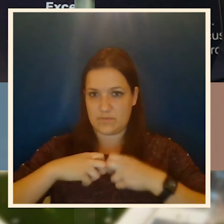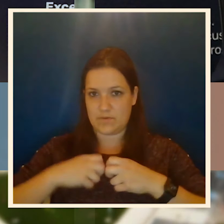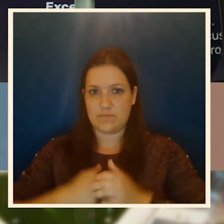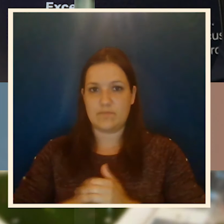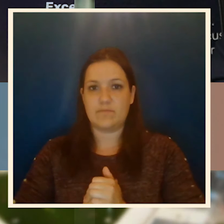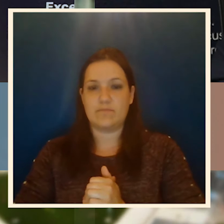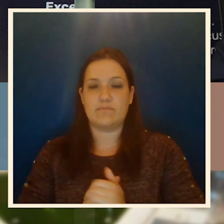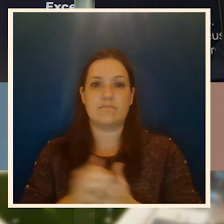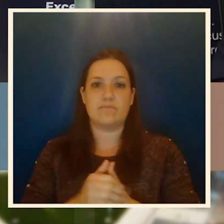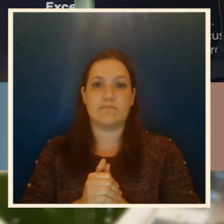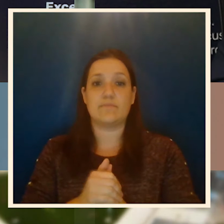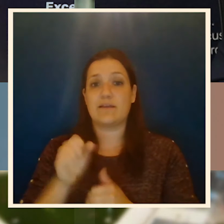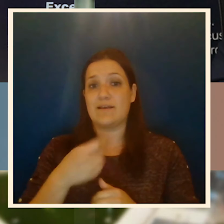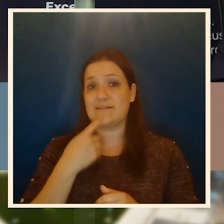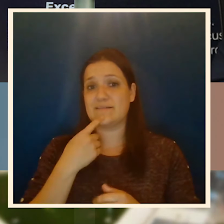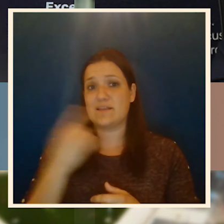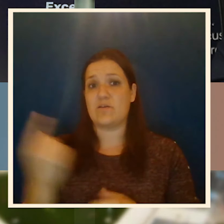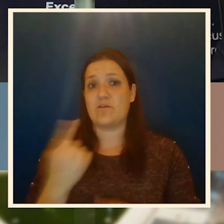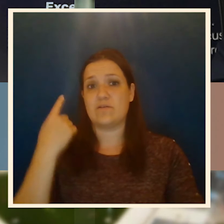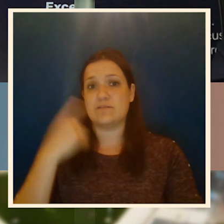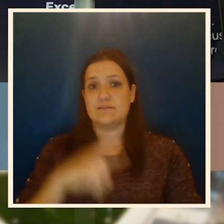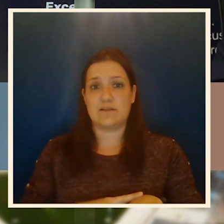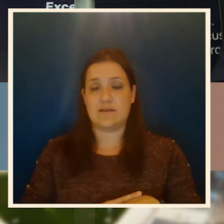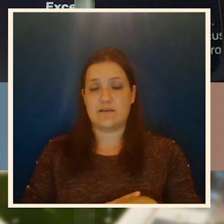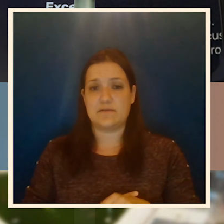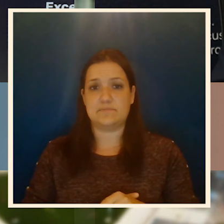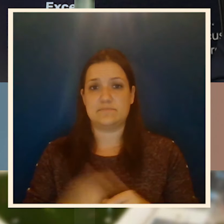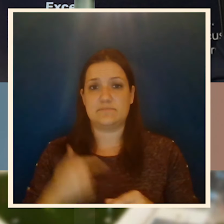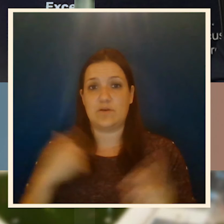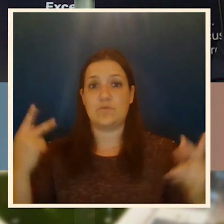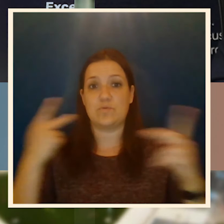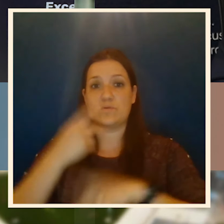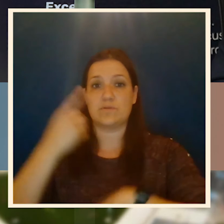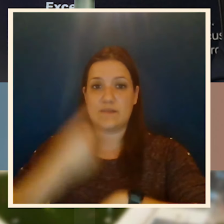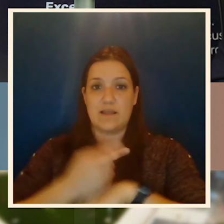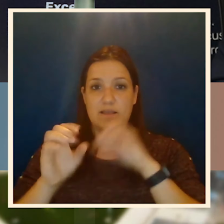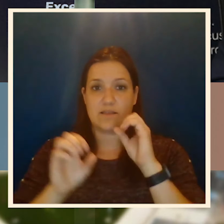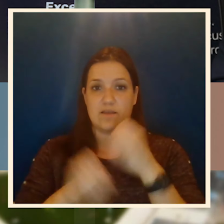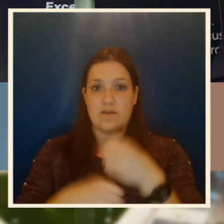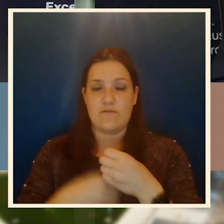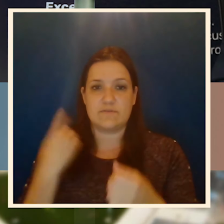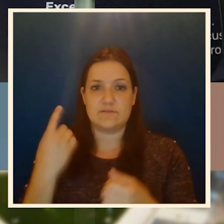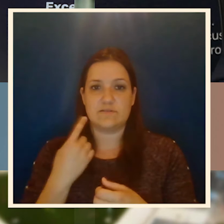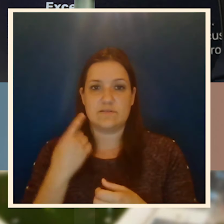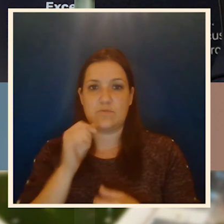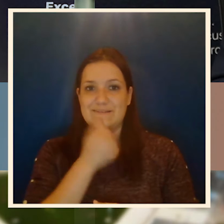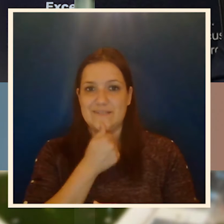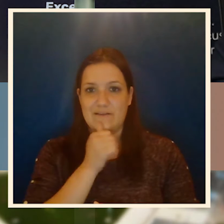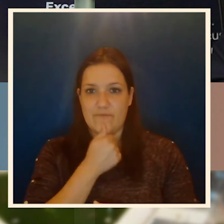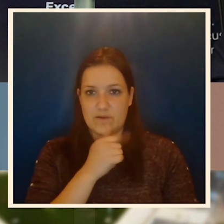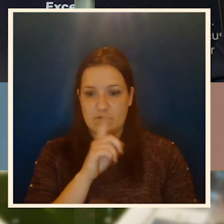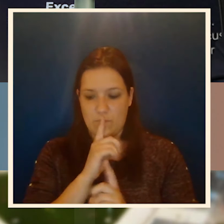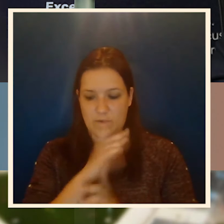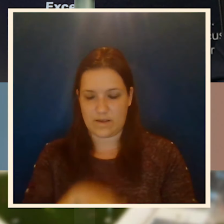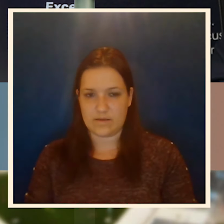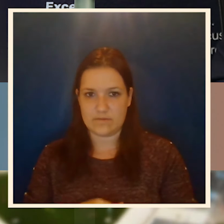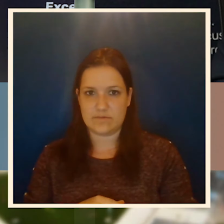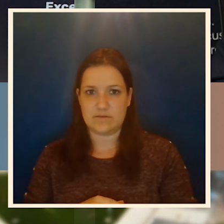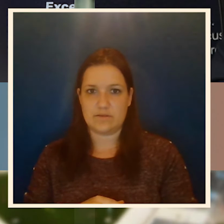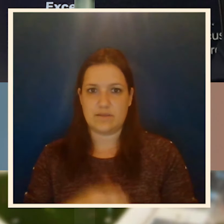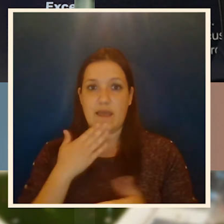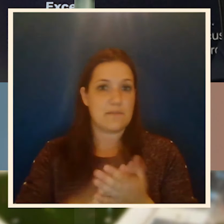No, I say that all the time. Mm-hmm. I mean, my worst day in the office is somebody suffering in silence out there. Right. That